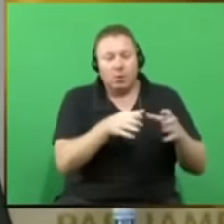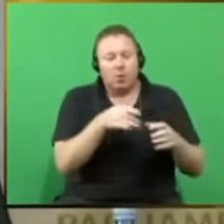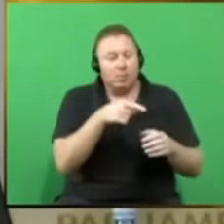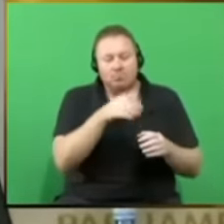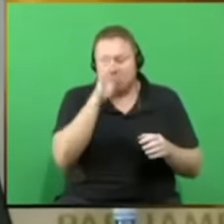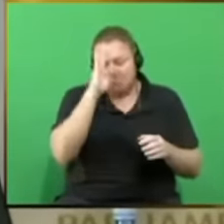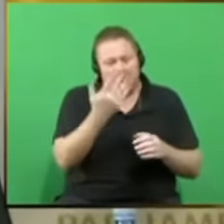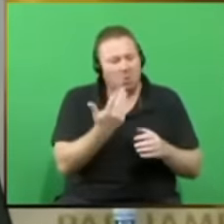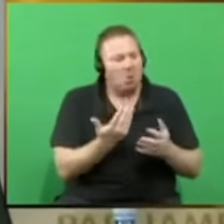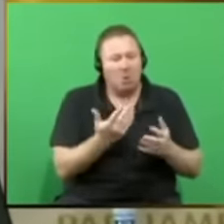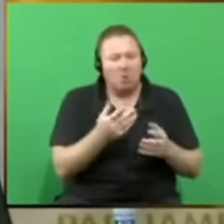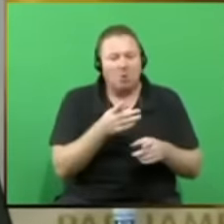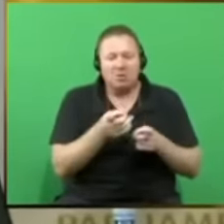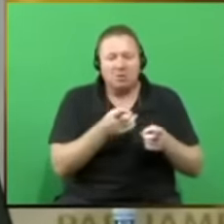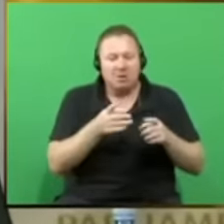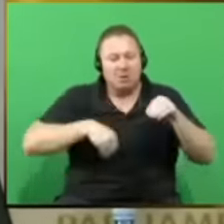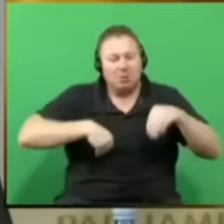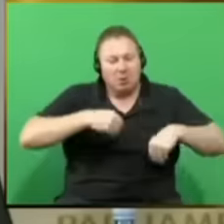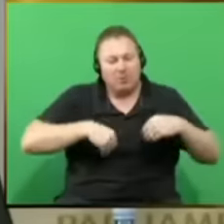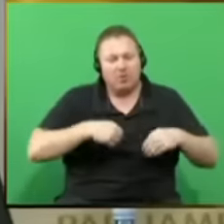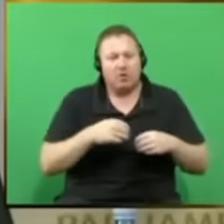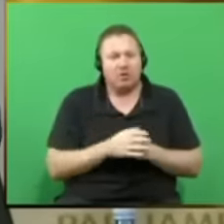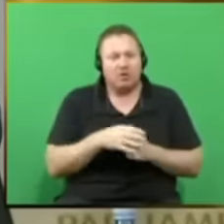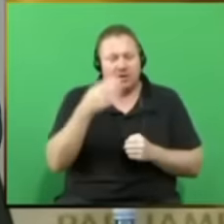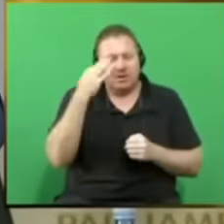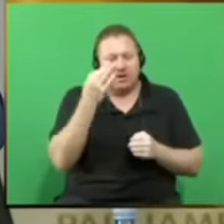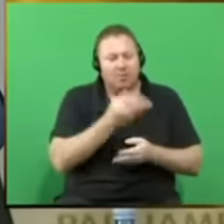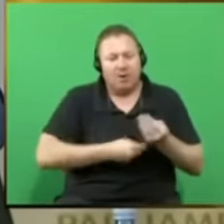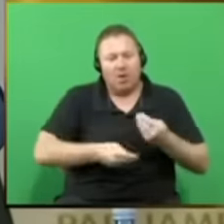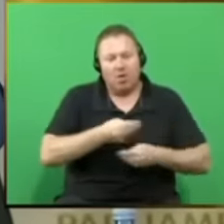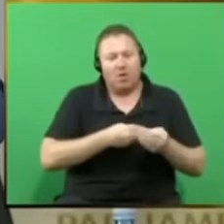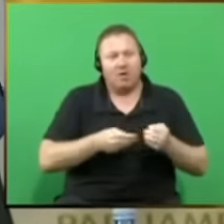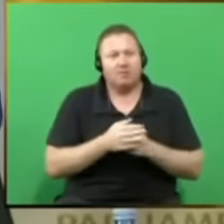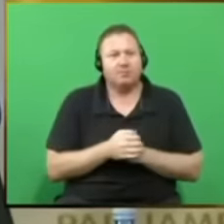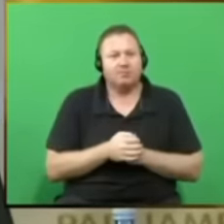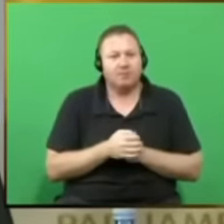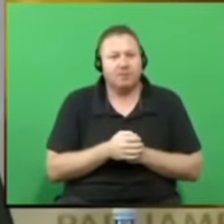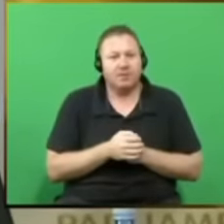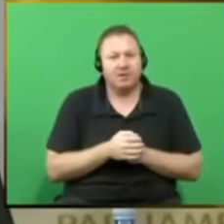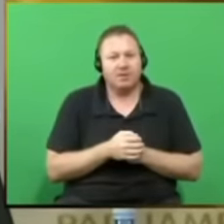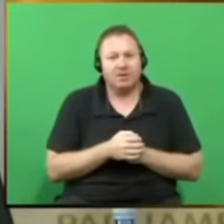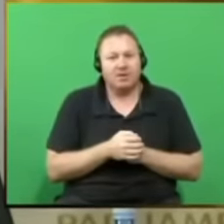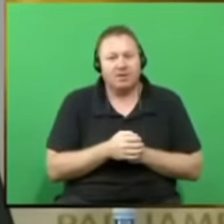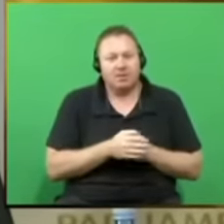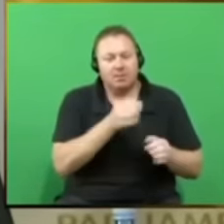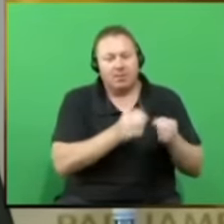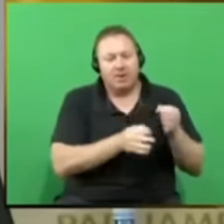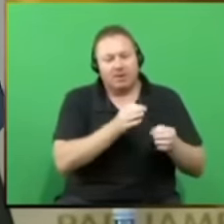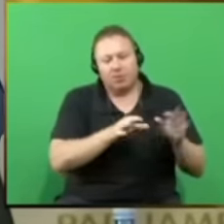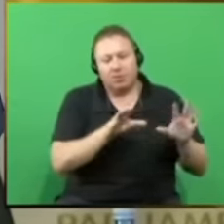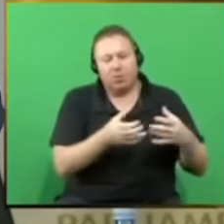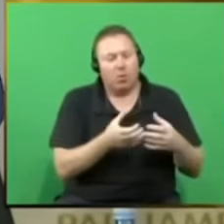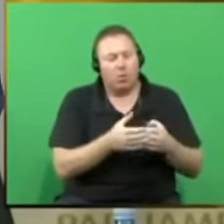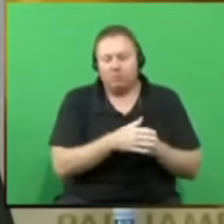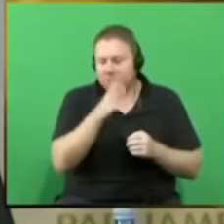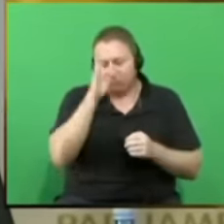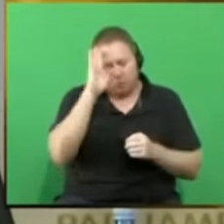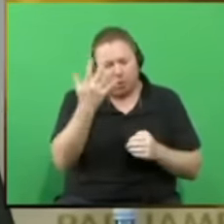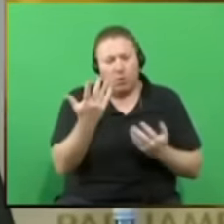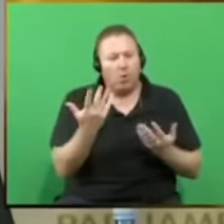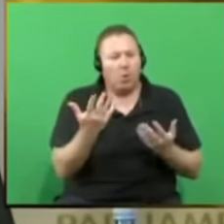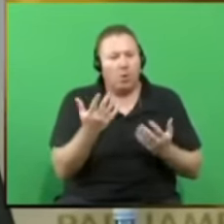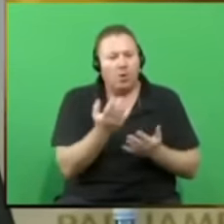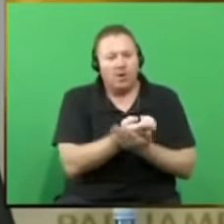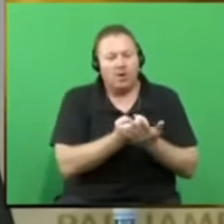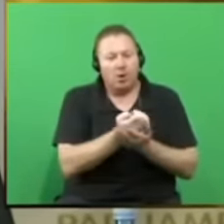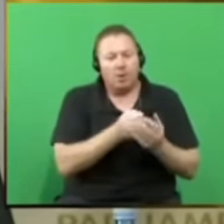to deal with corruption and state capture. A party who does not know how to grow the